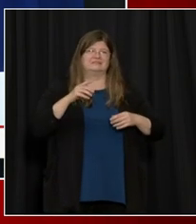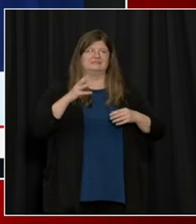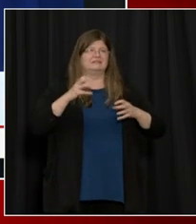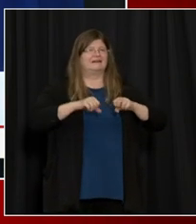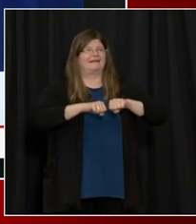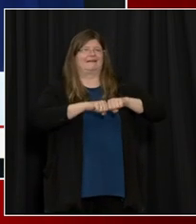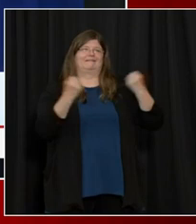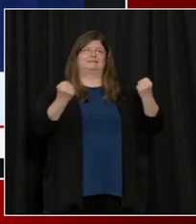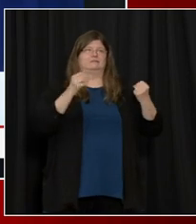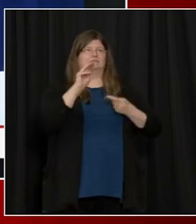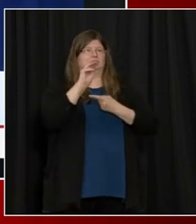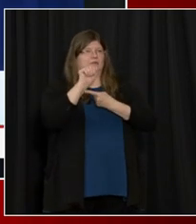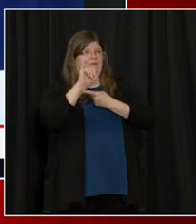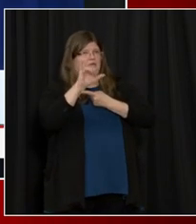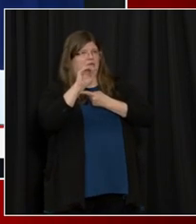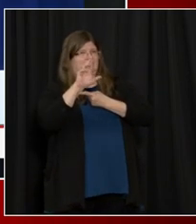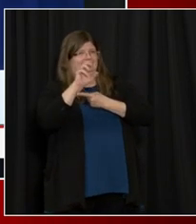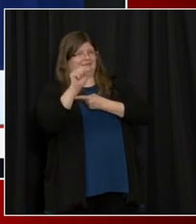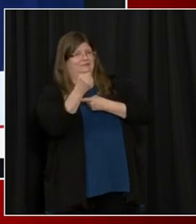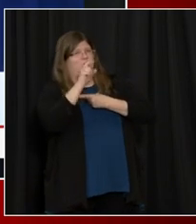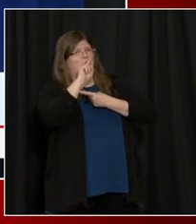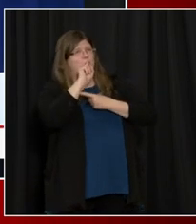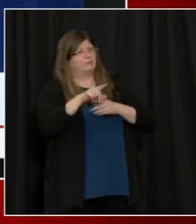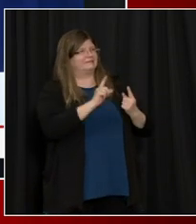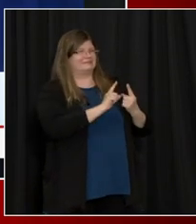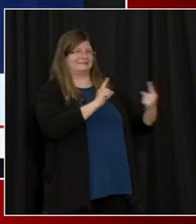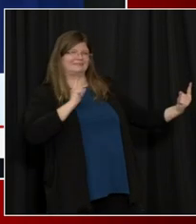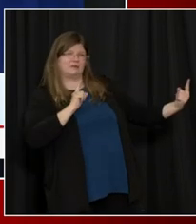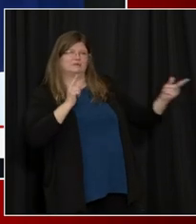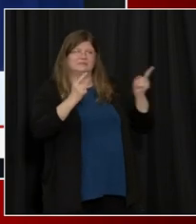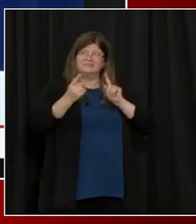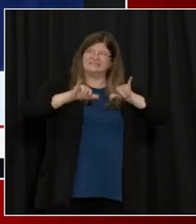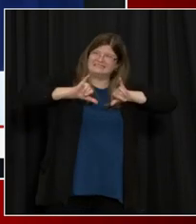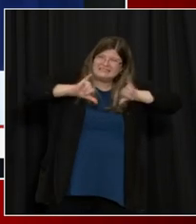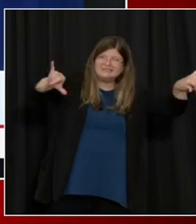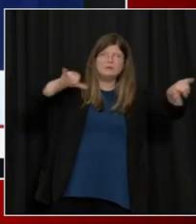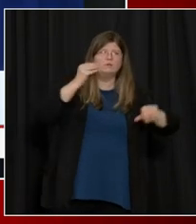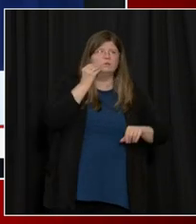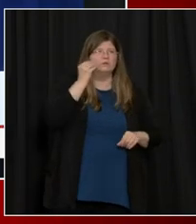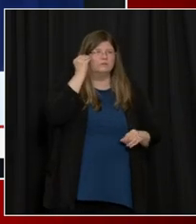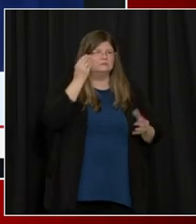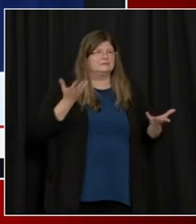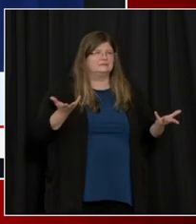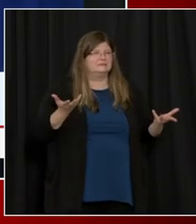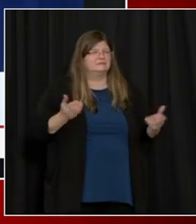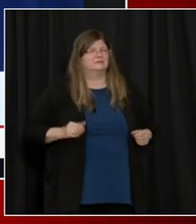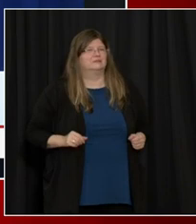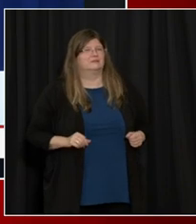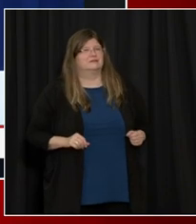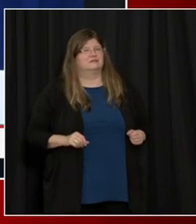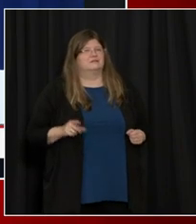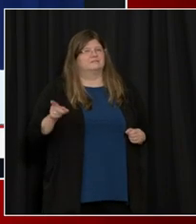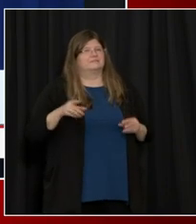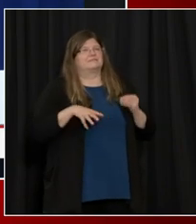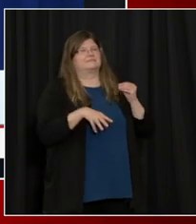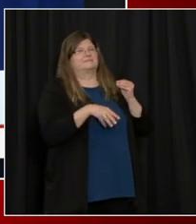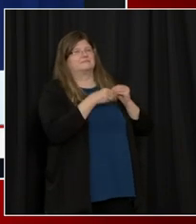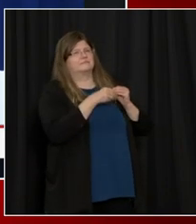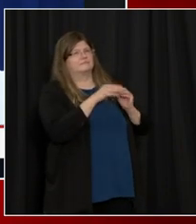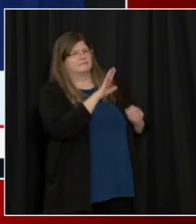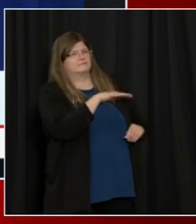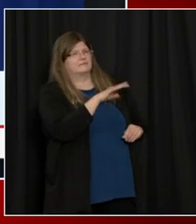Can I follow up? Can you sort of give us a general idea on how people are reacting when your officers are asking people to break